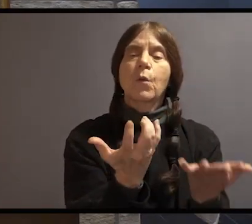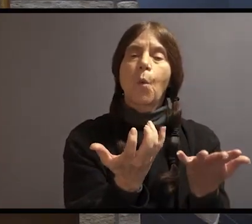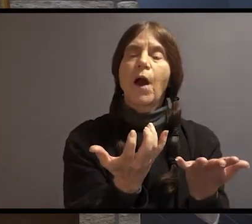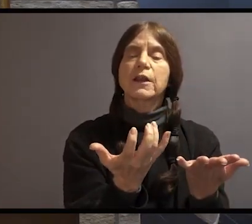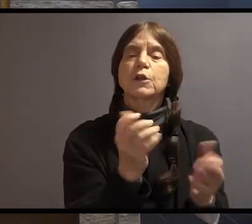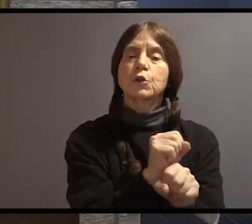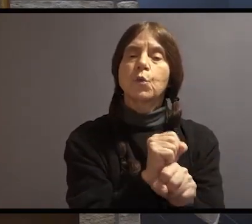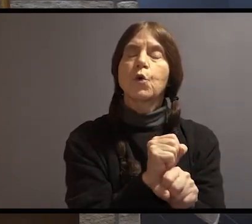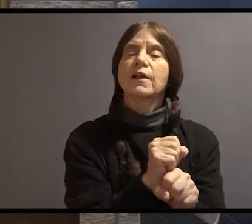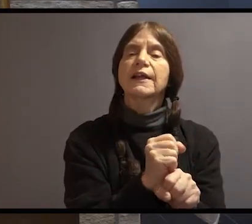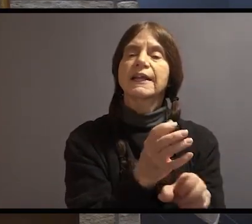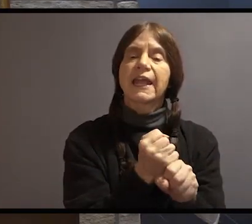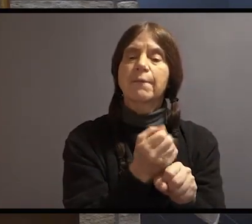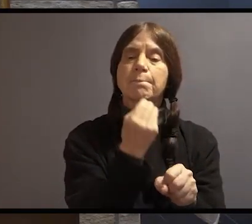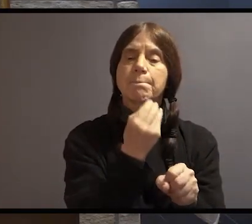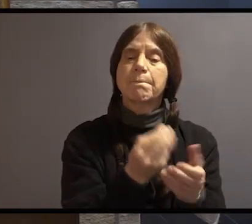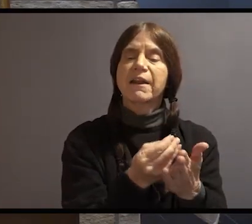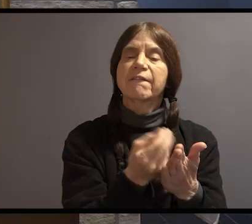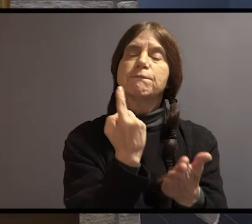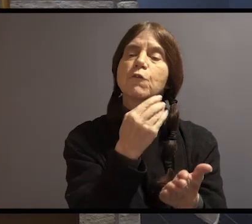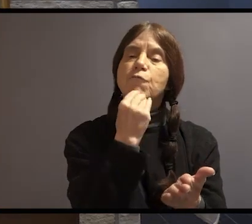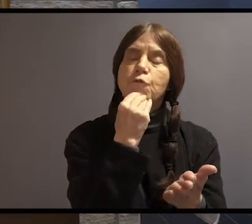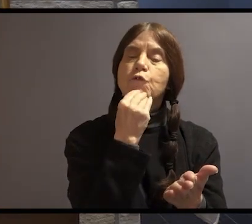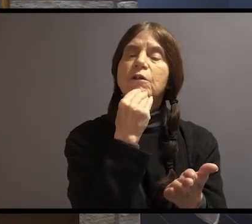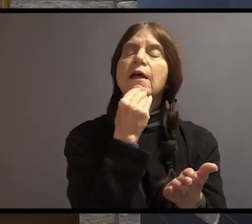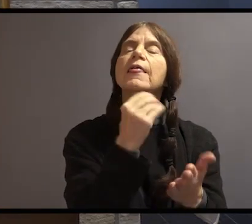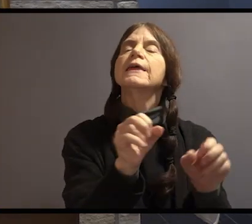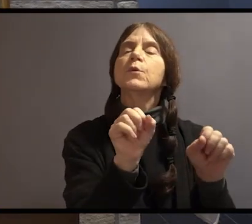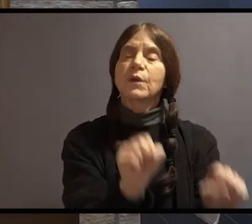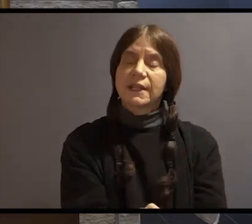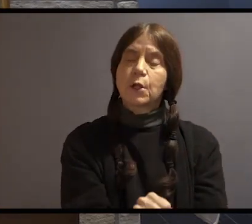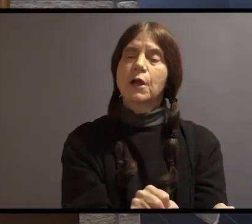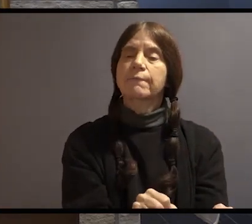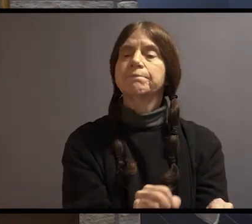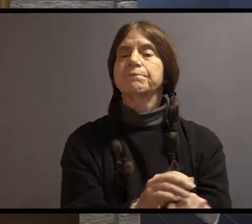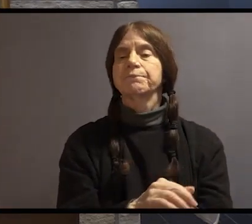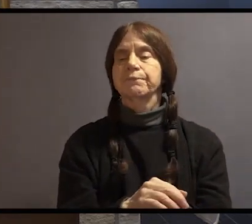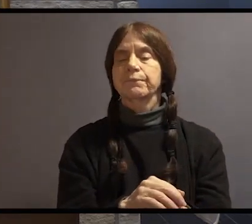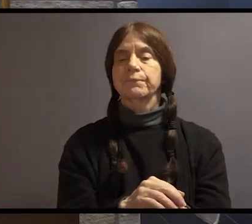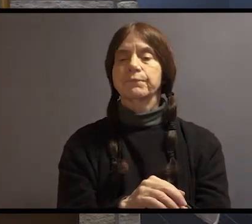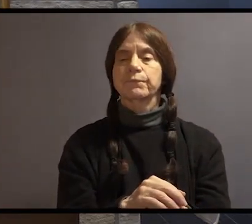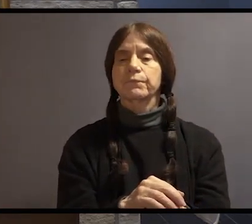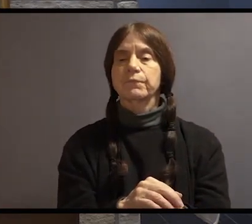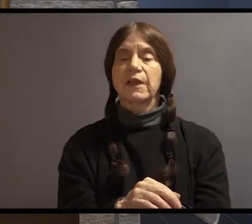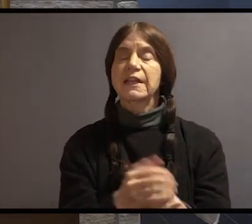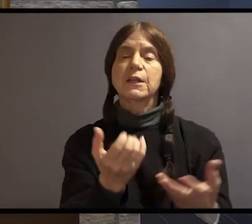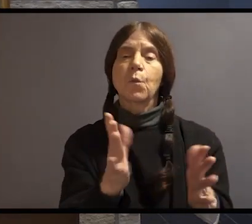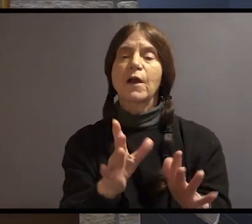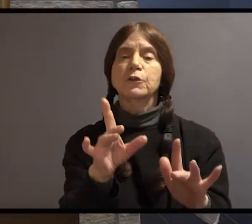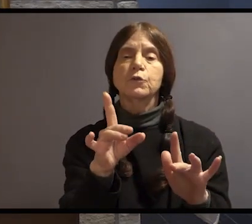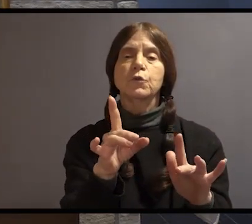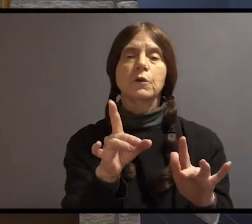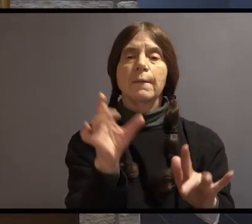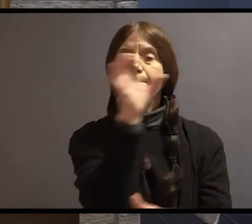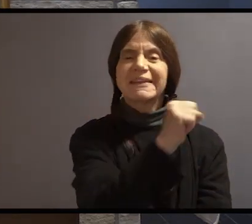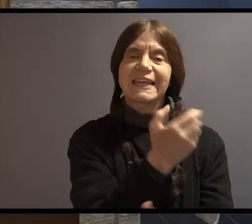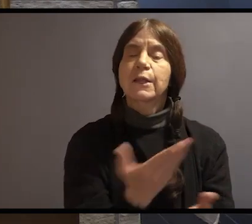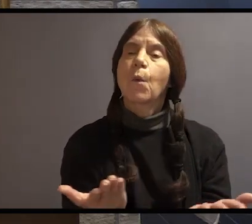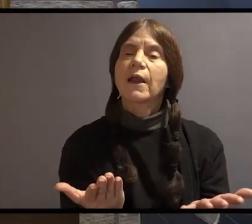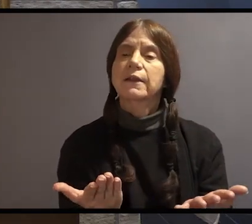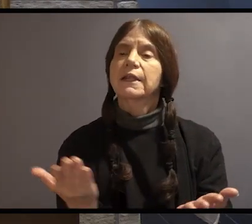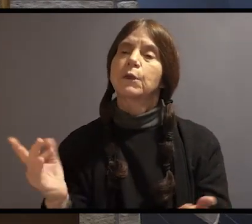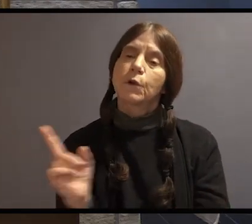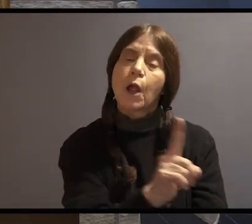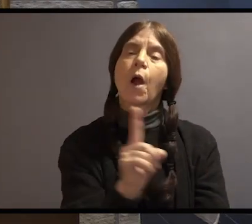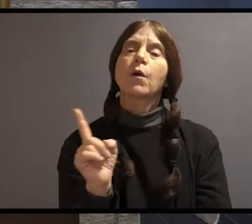table for his family, that he could. He did all this and he didn't have to. He didn't have to go out again